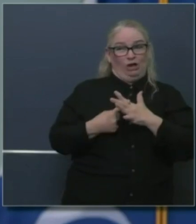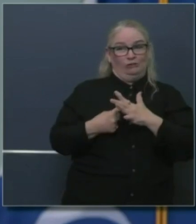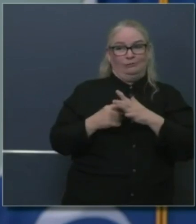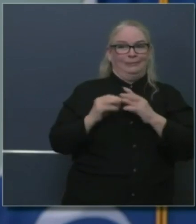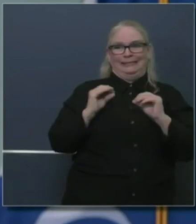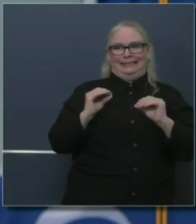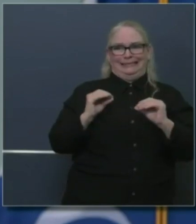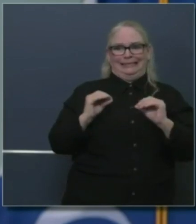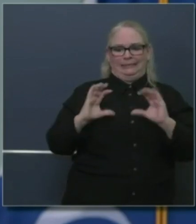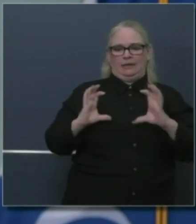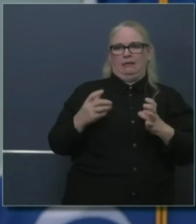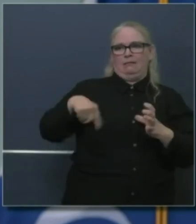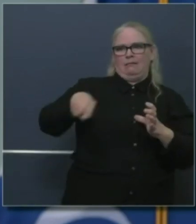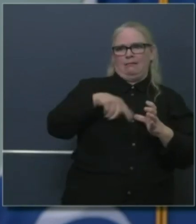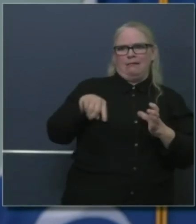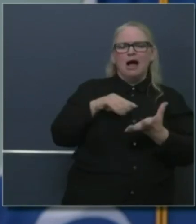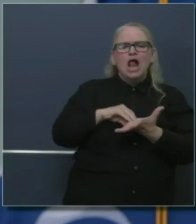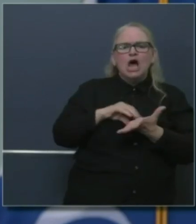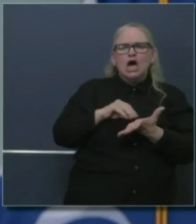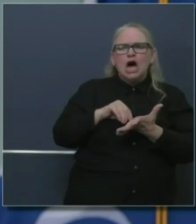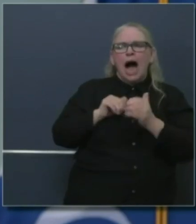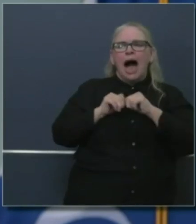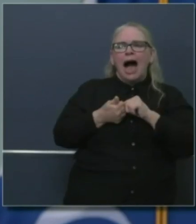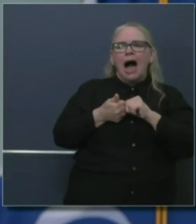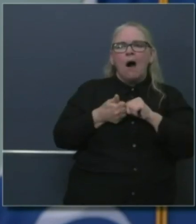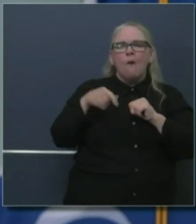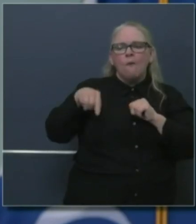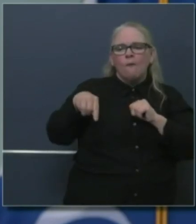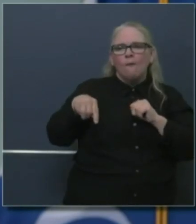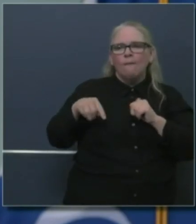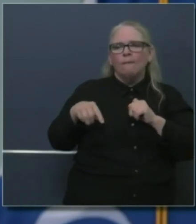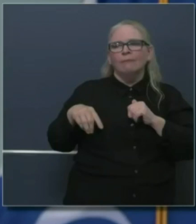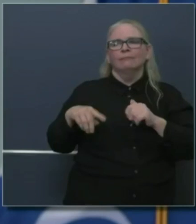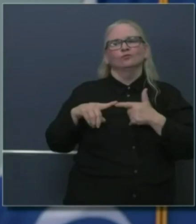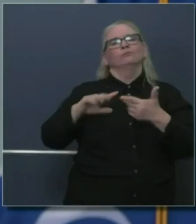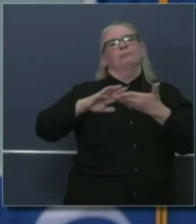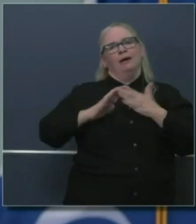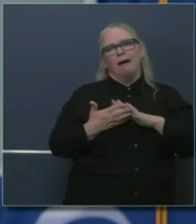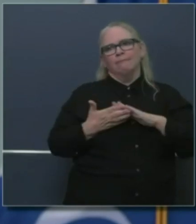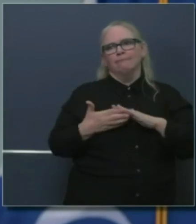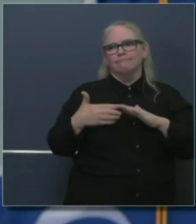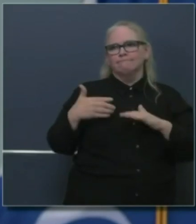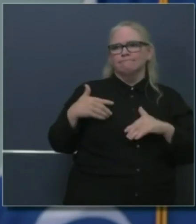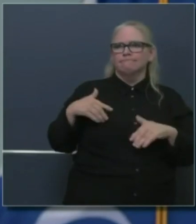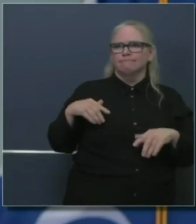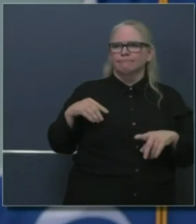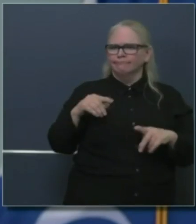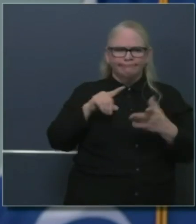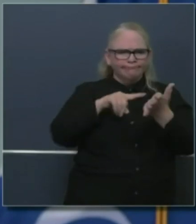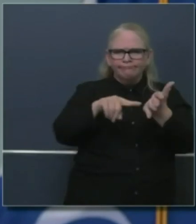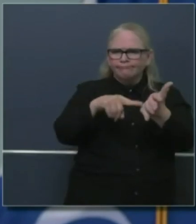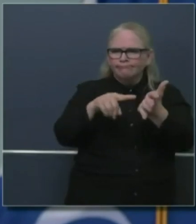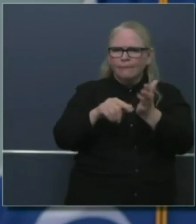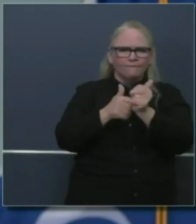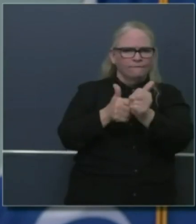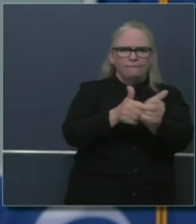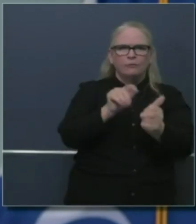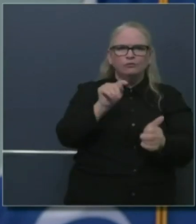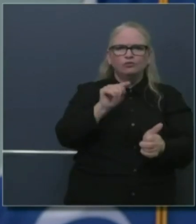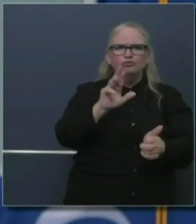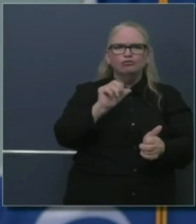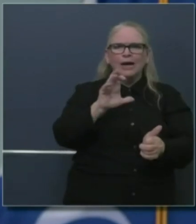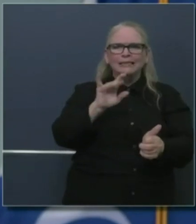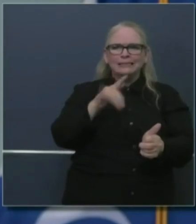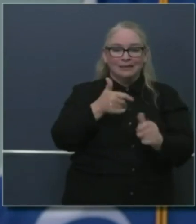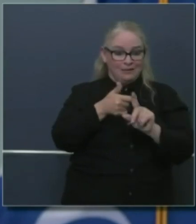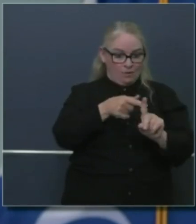registrations yesterday on the first cohort to get the virtual training for our tracing corps that we're putting together, this army of disease